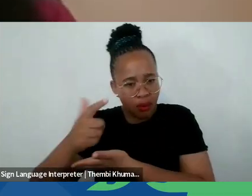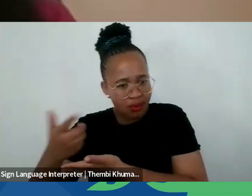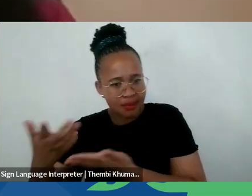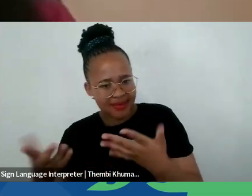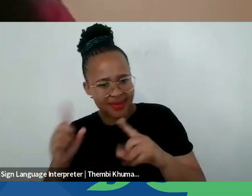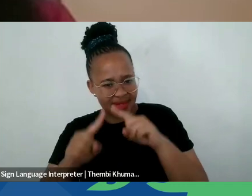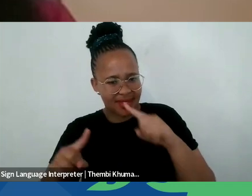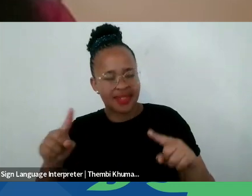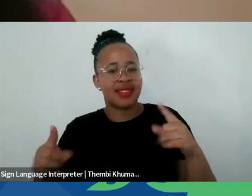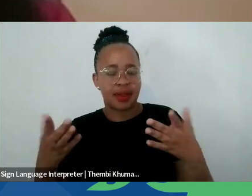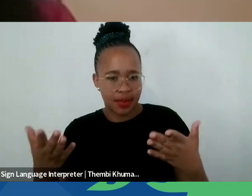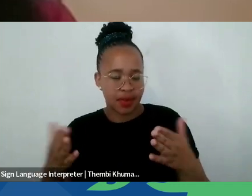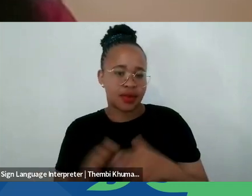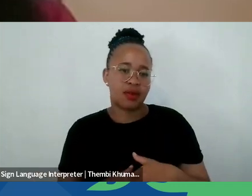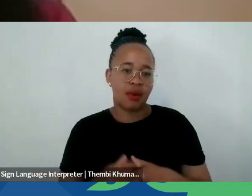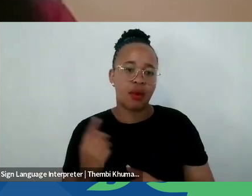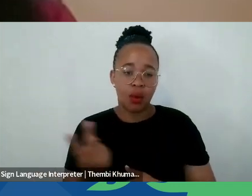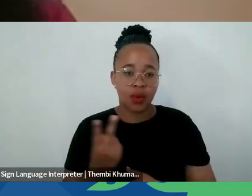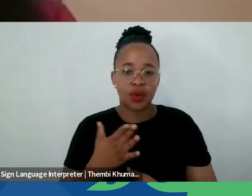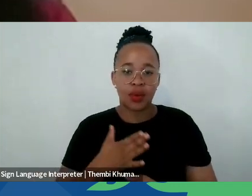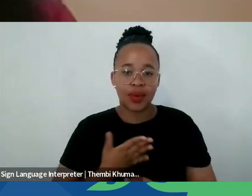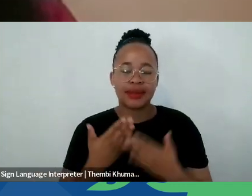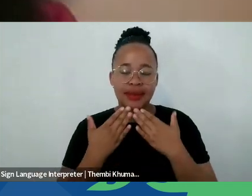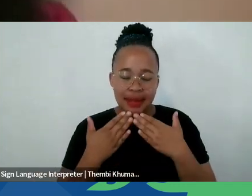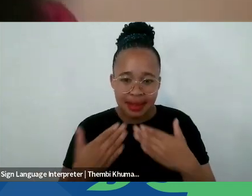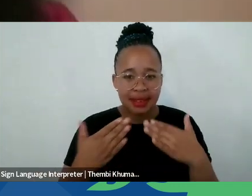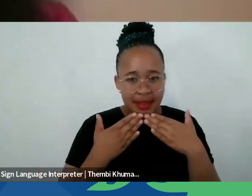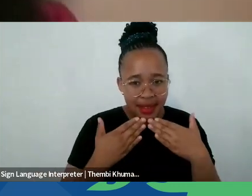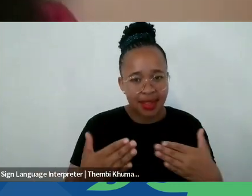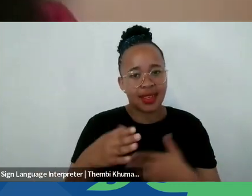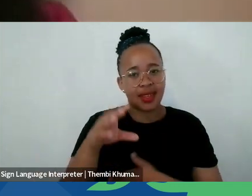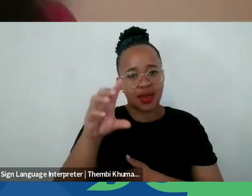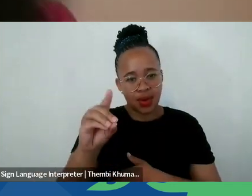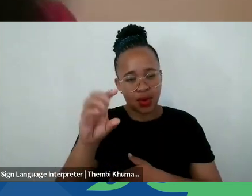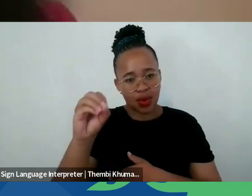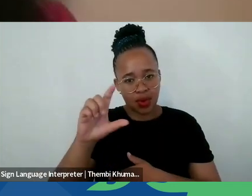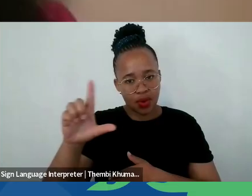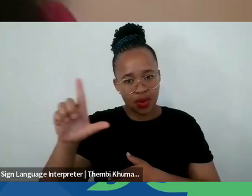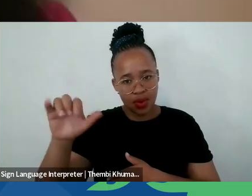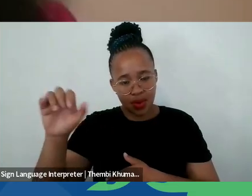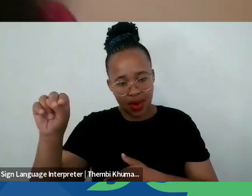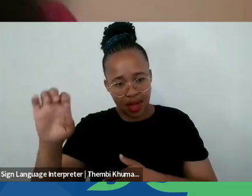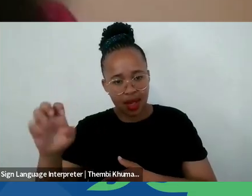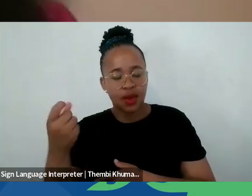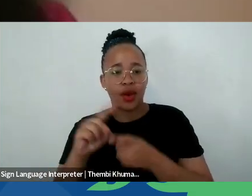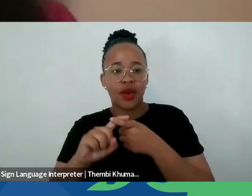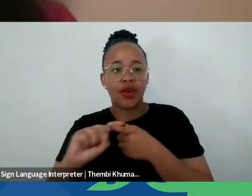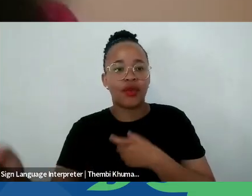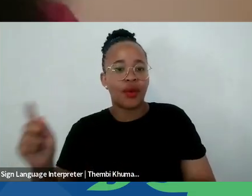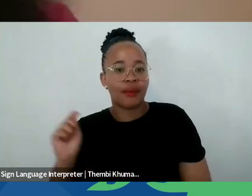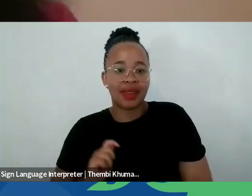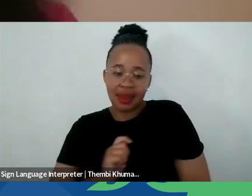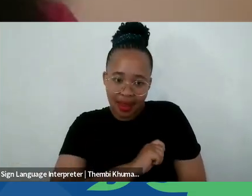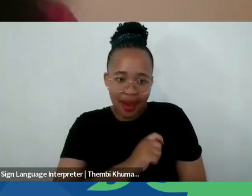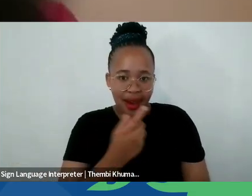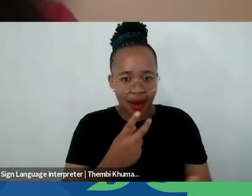our appreciation for Darlene, who presented from Kenya, Davi and Naeem from Out Wellbeing,